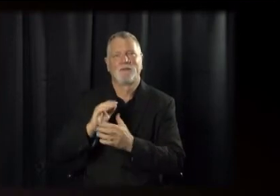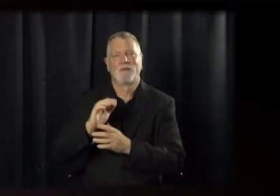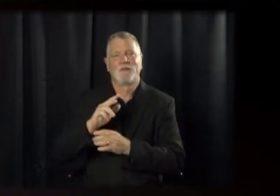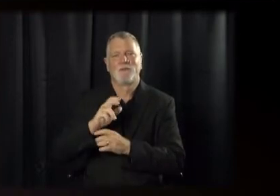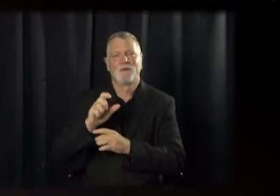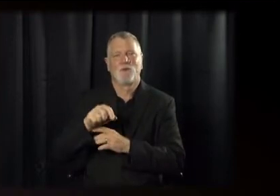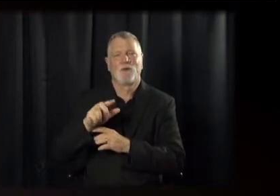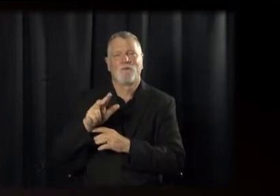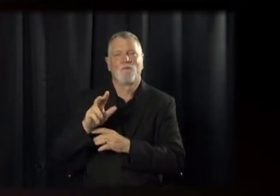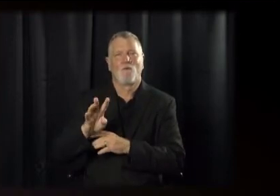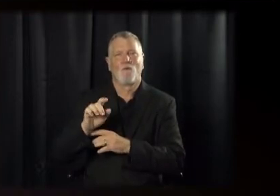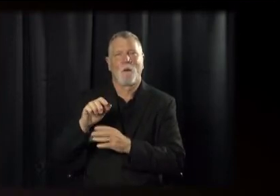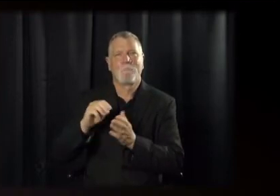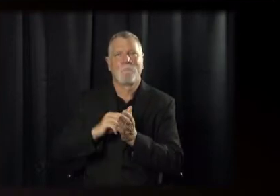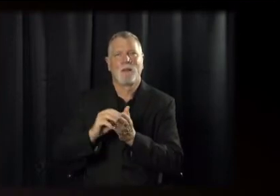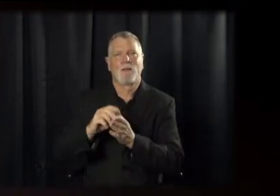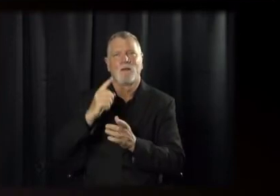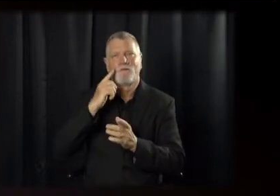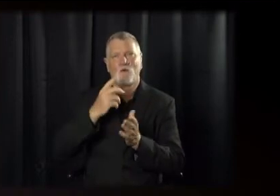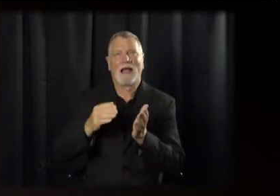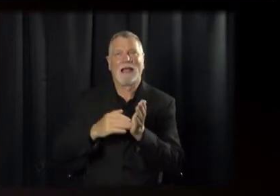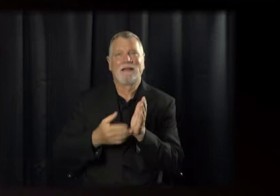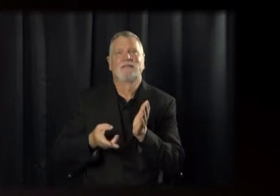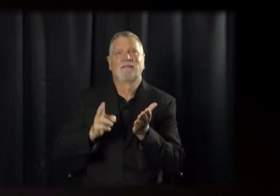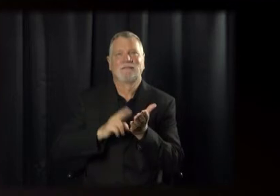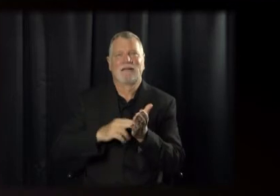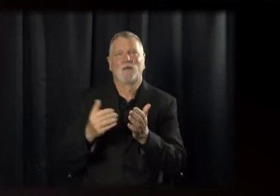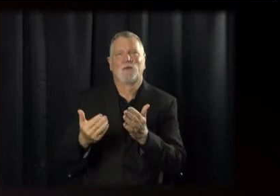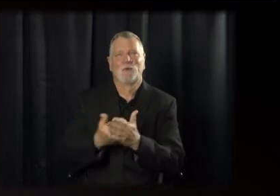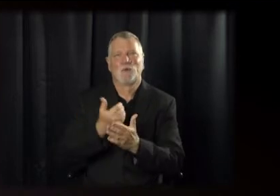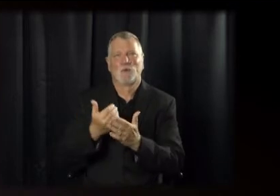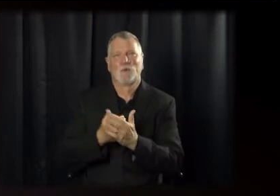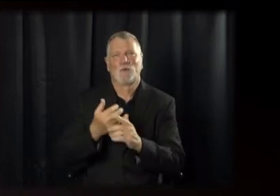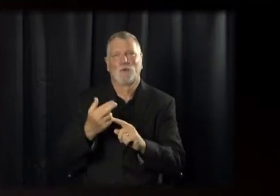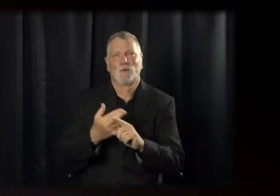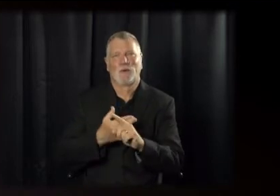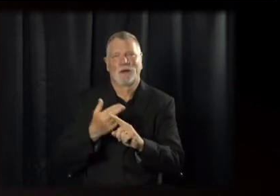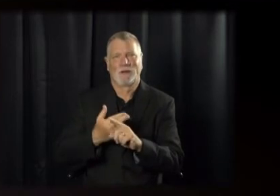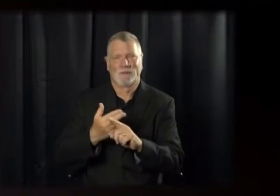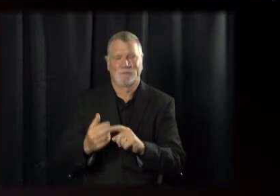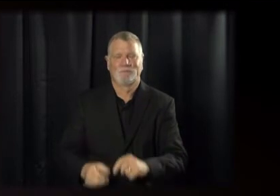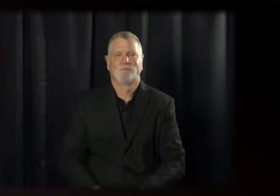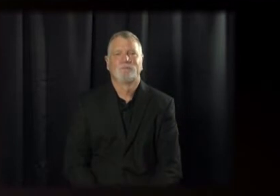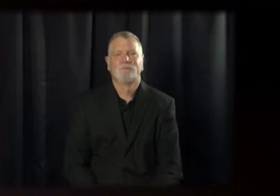driven by the re-signing of expired leases at Pridco's current rental rate card.